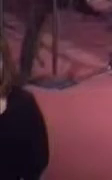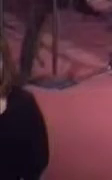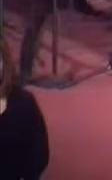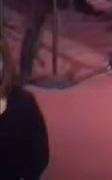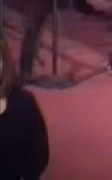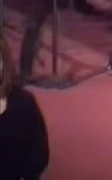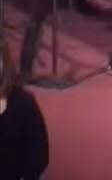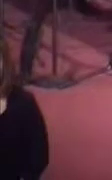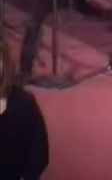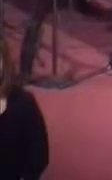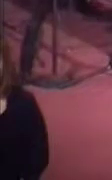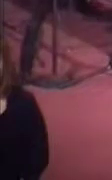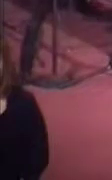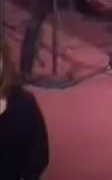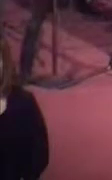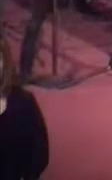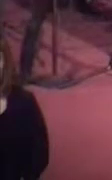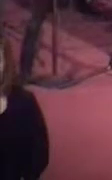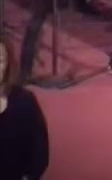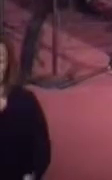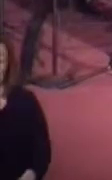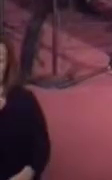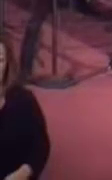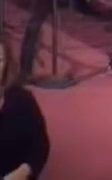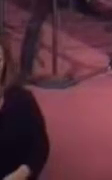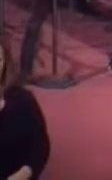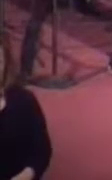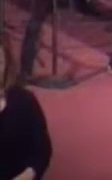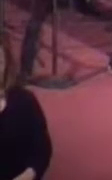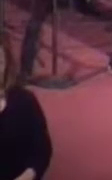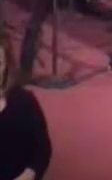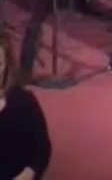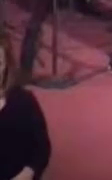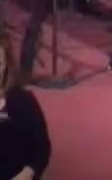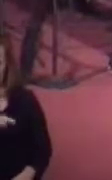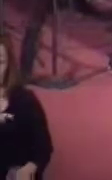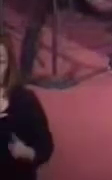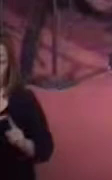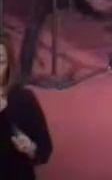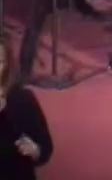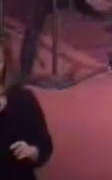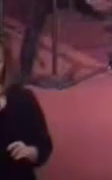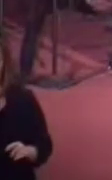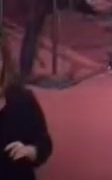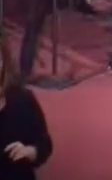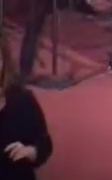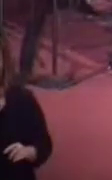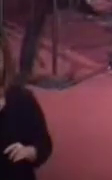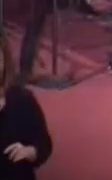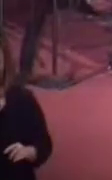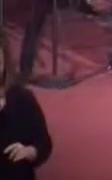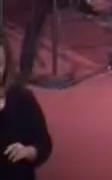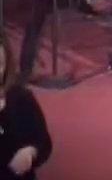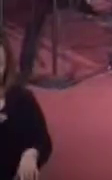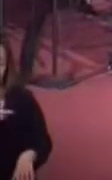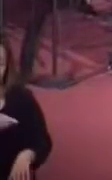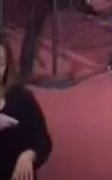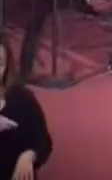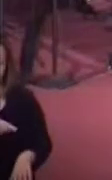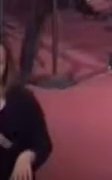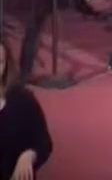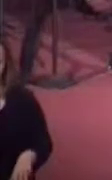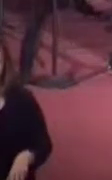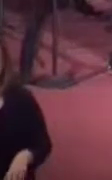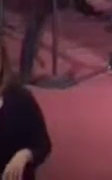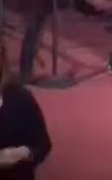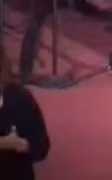king. Daniel, who was one of those low-life exiles from Judah, right? I mean, slander, derogatory comments,